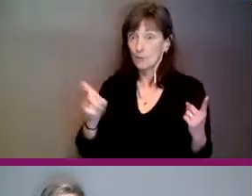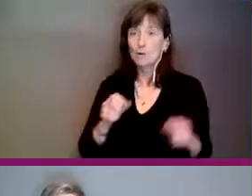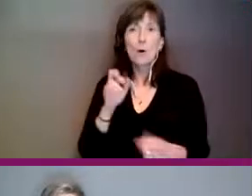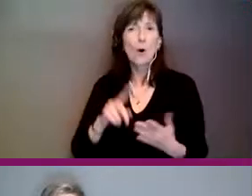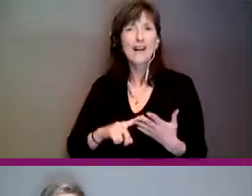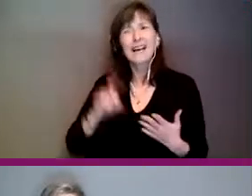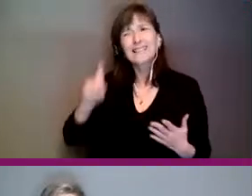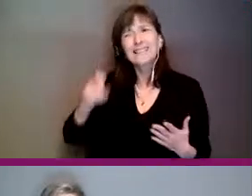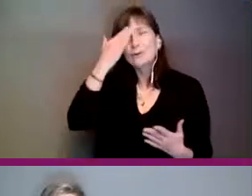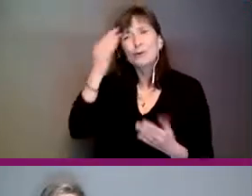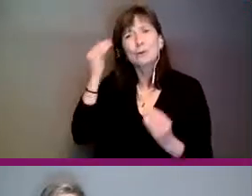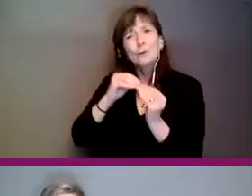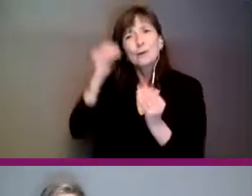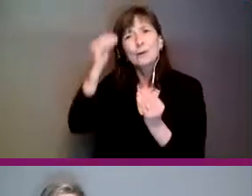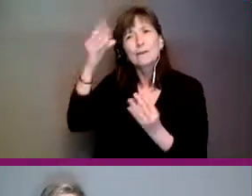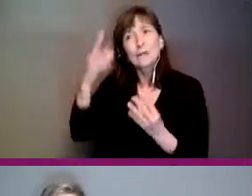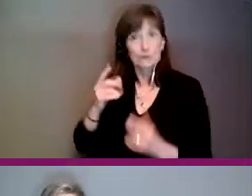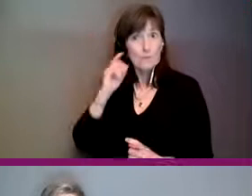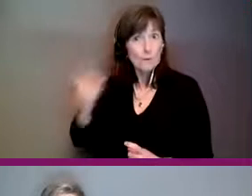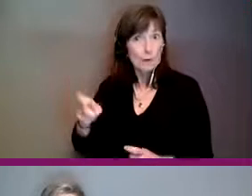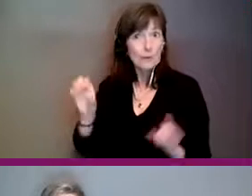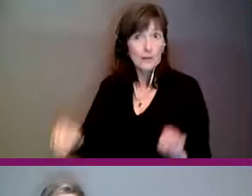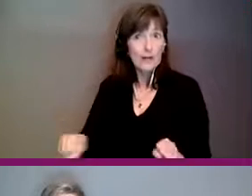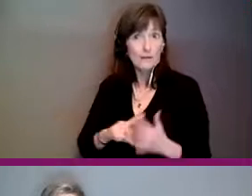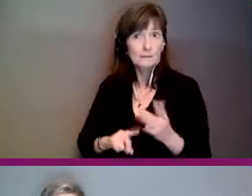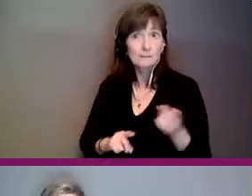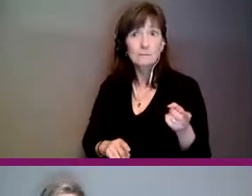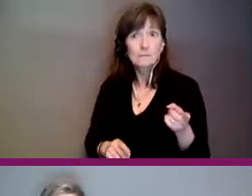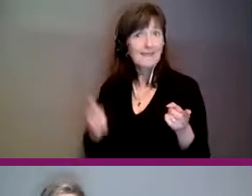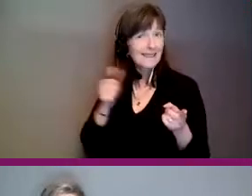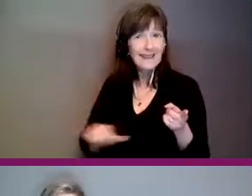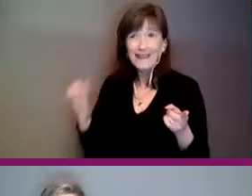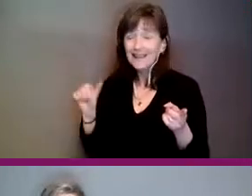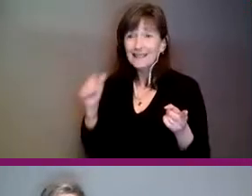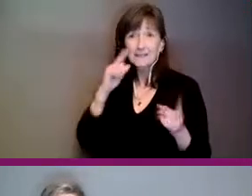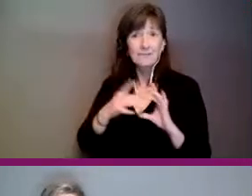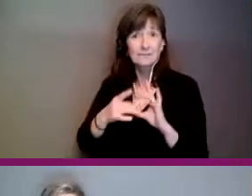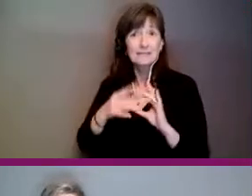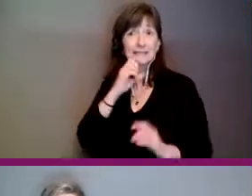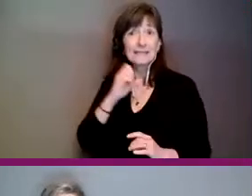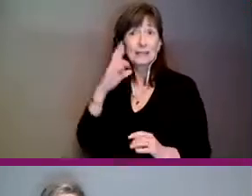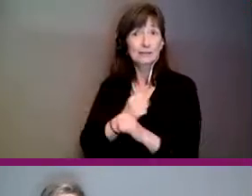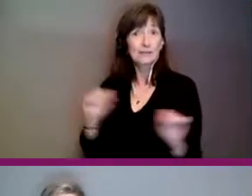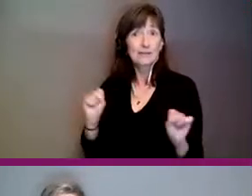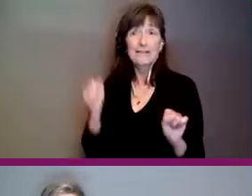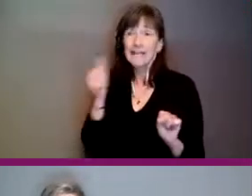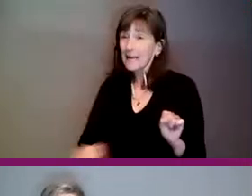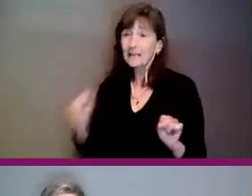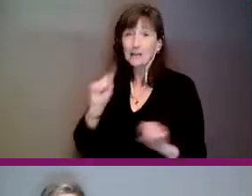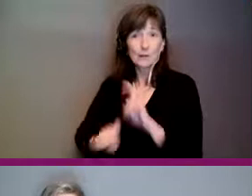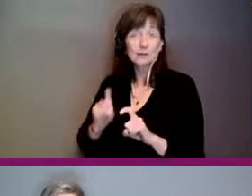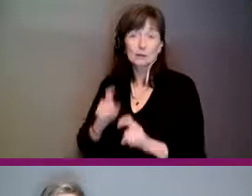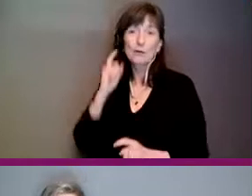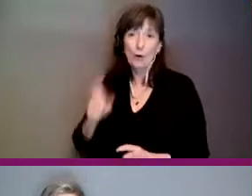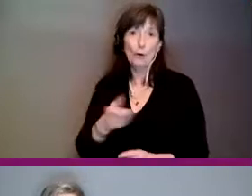can call in too. If you have any questions about a senior's safety, call that number. And it doesn't matter